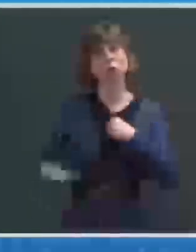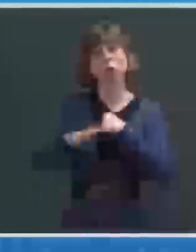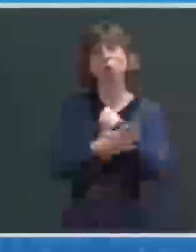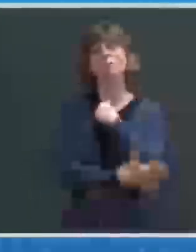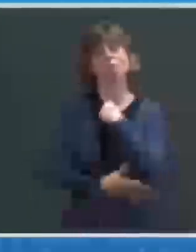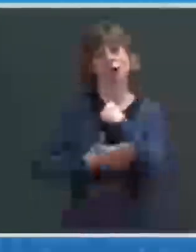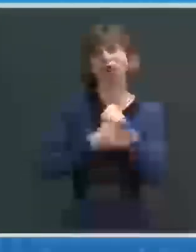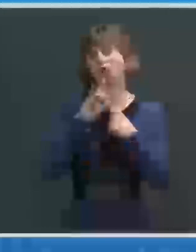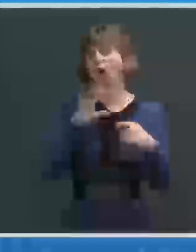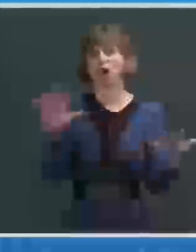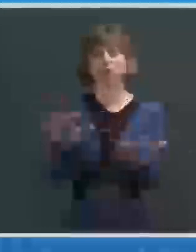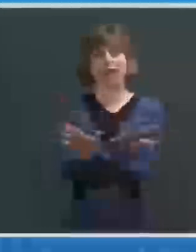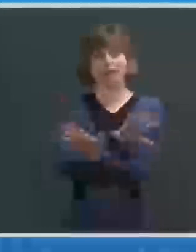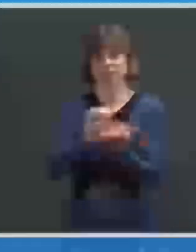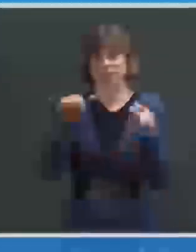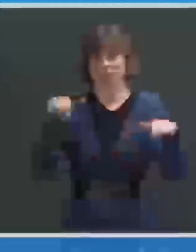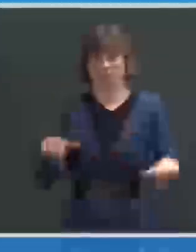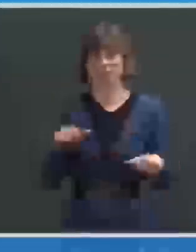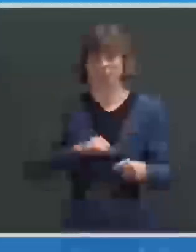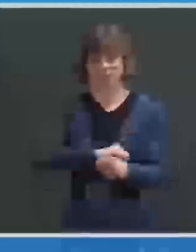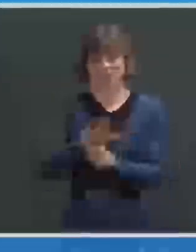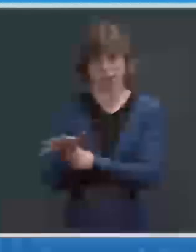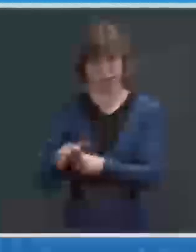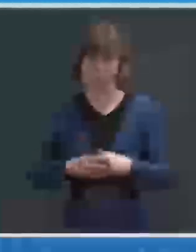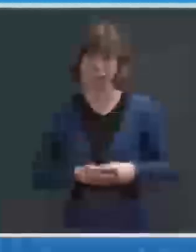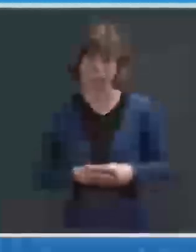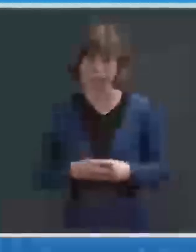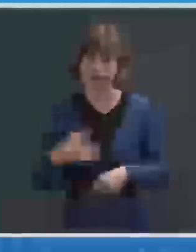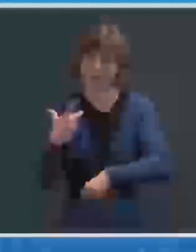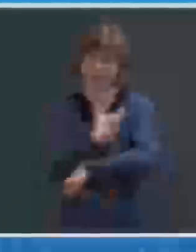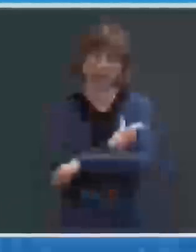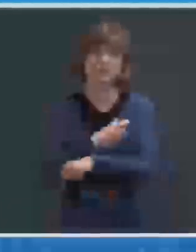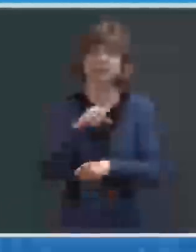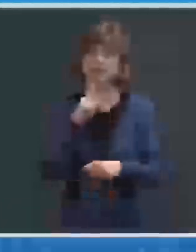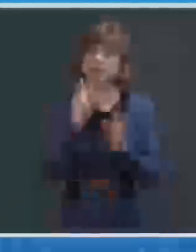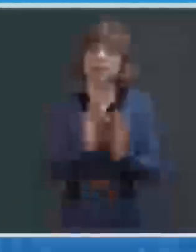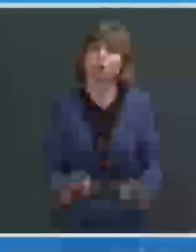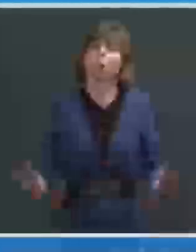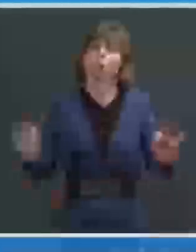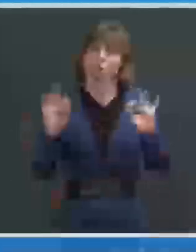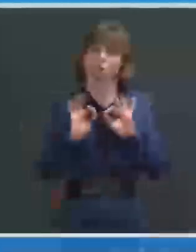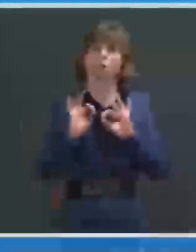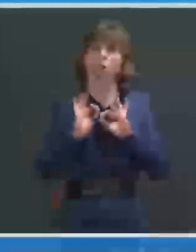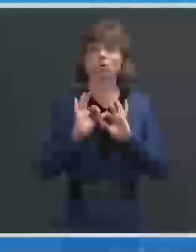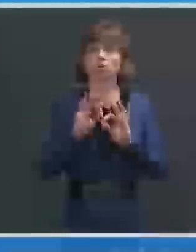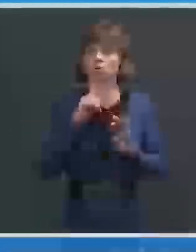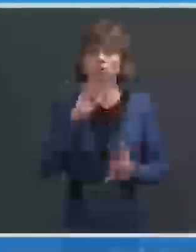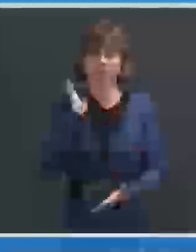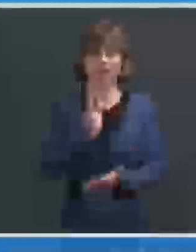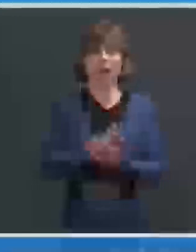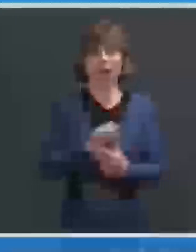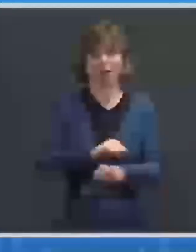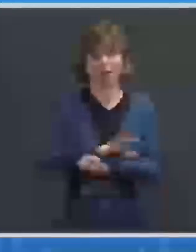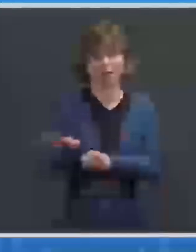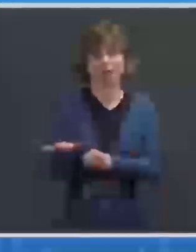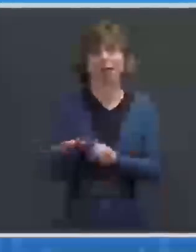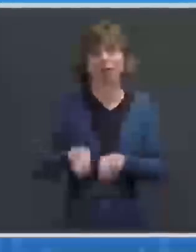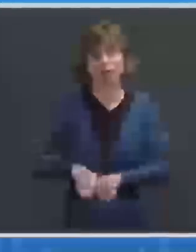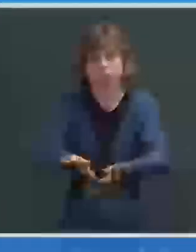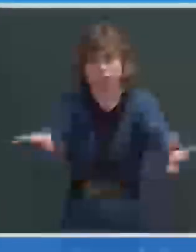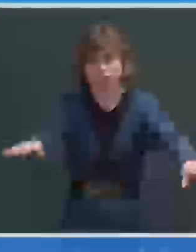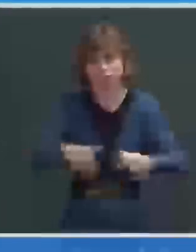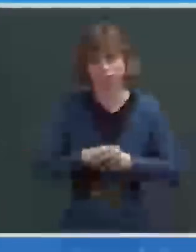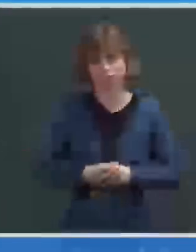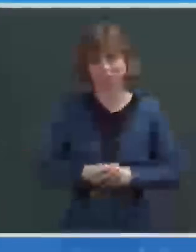pandemic. The vaccines and vaccinations are a critical tool in bringing this unprecedented pandemic to an end. And now we